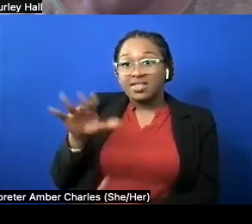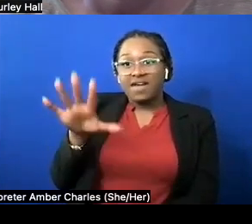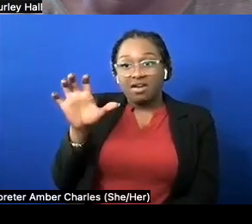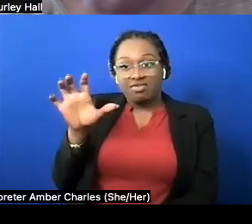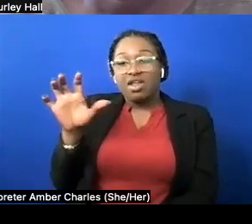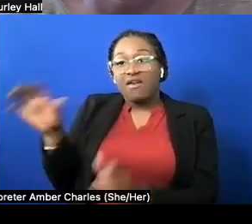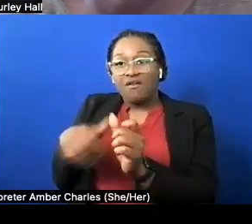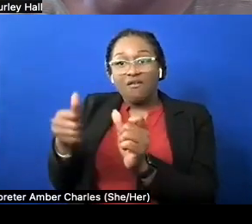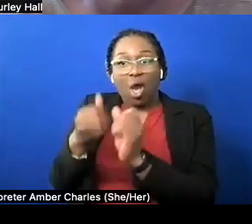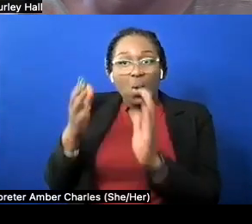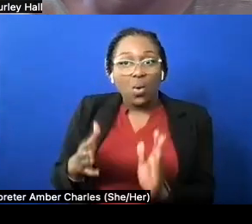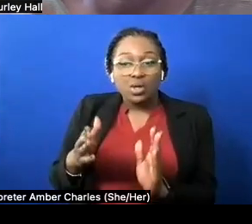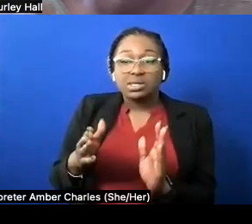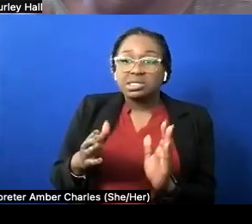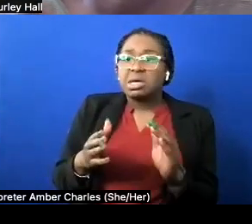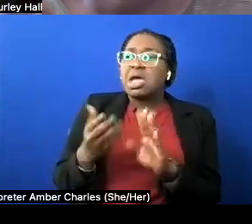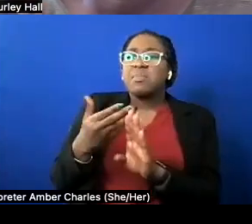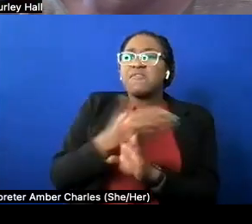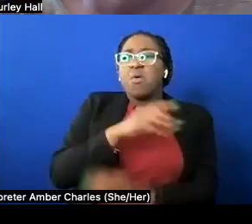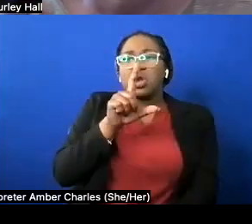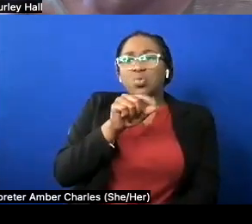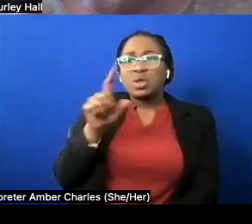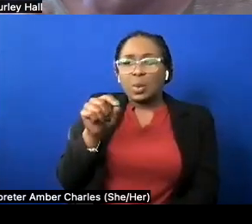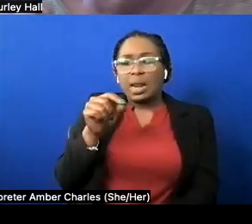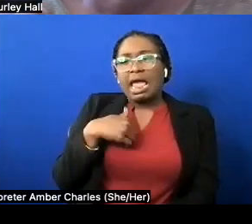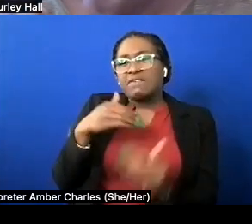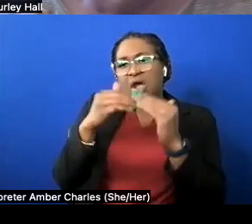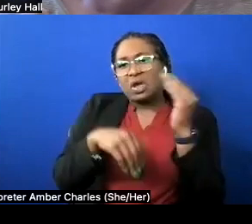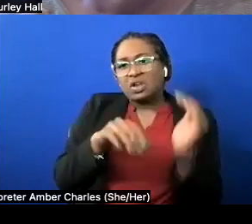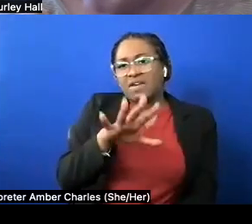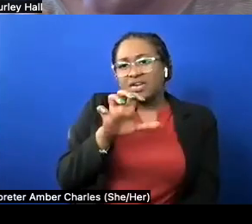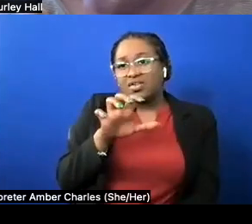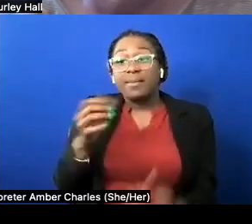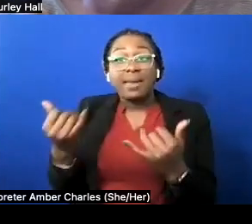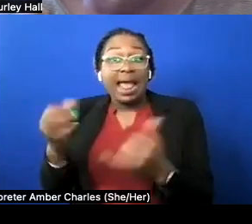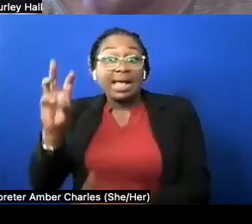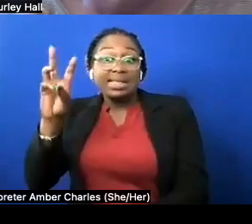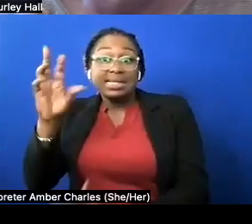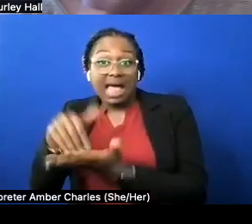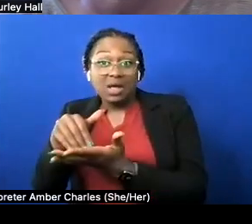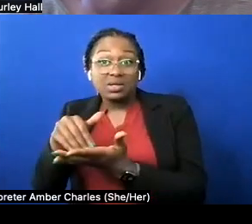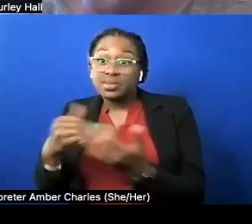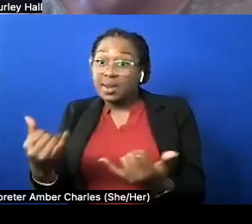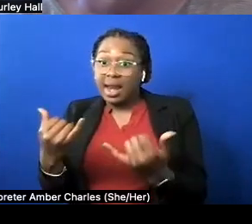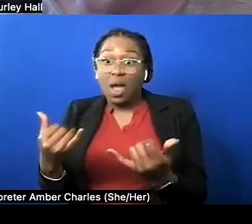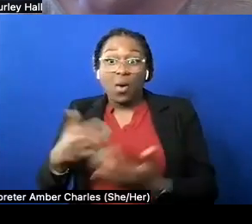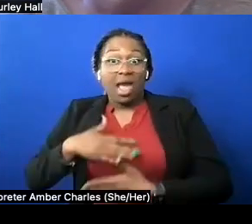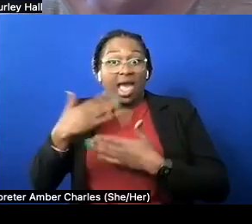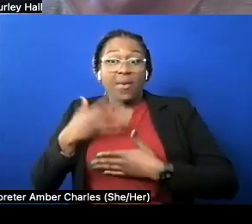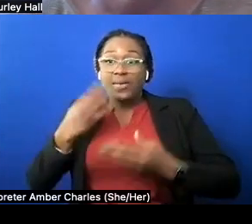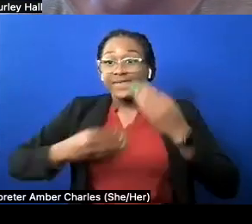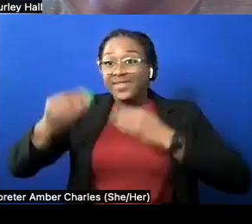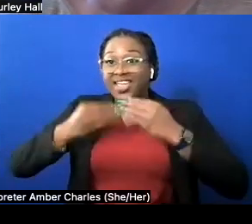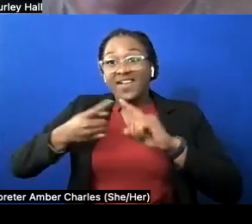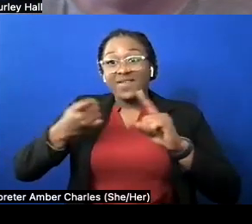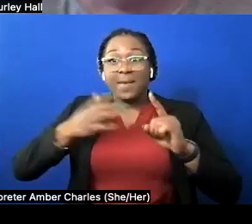I had like under 500 and I've grown it to like 6,000. All those 6,000 people will gladly eat from my table for